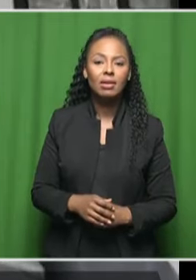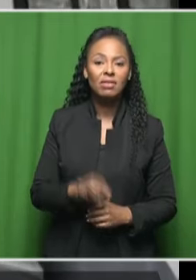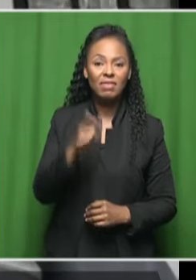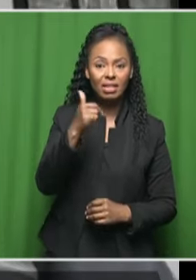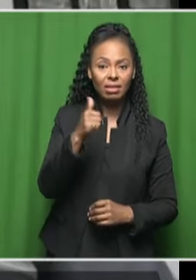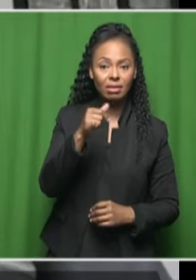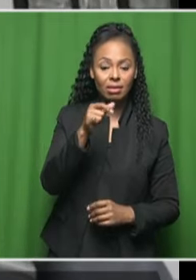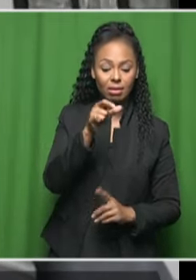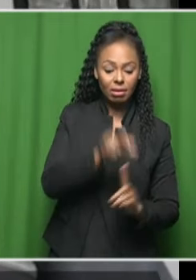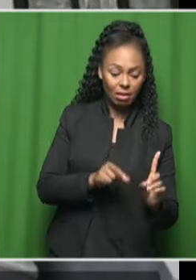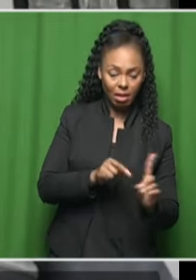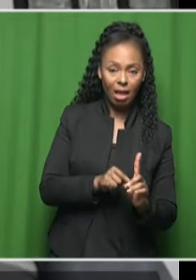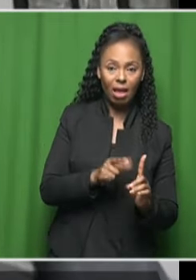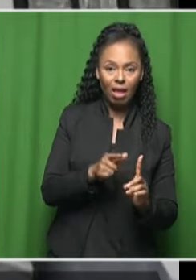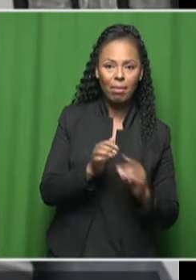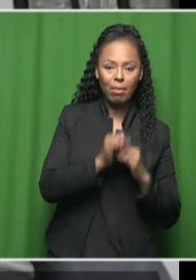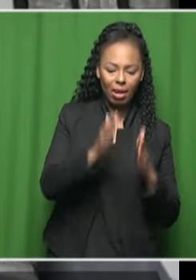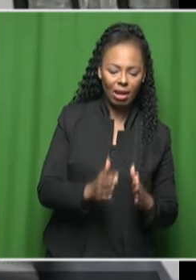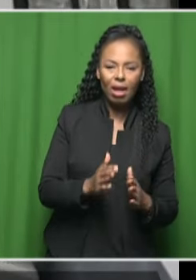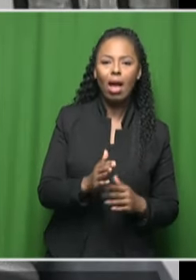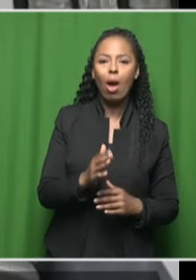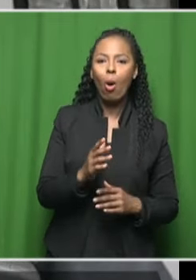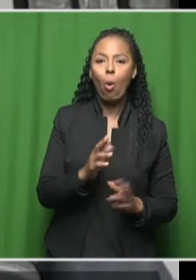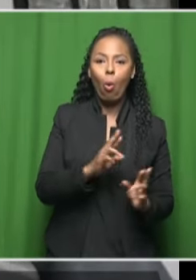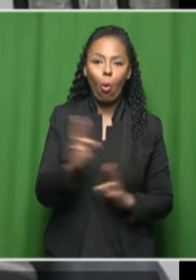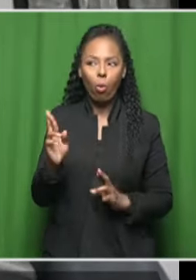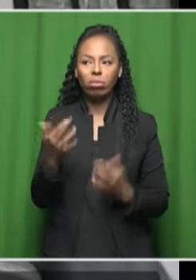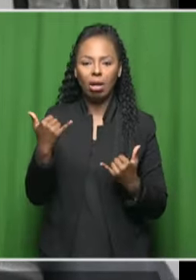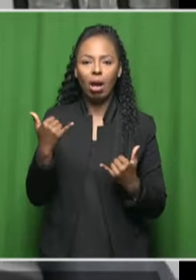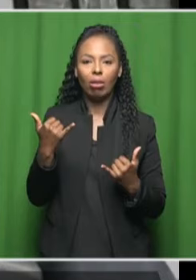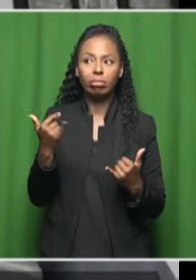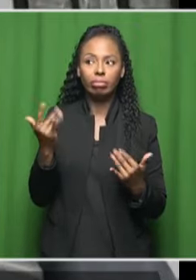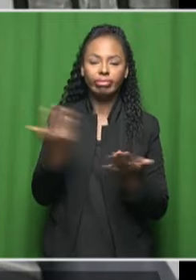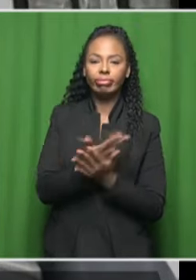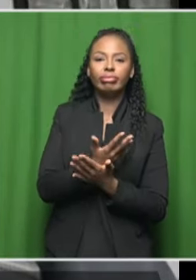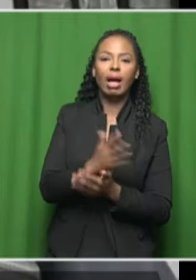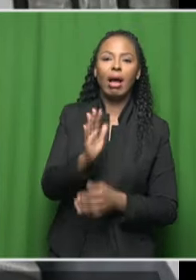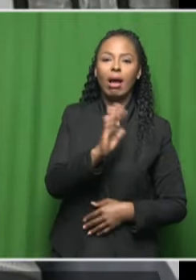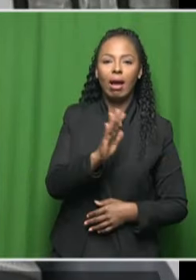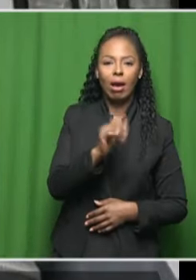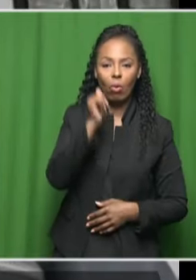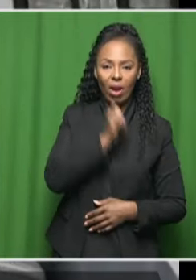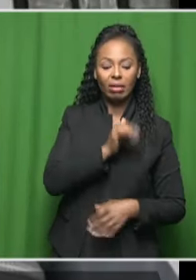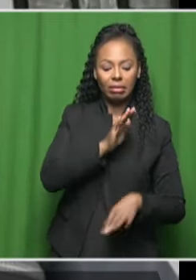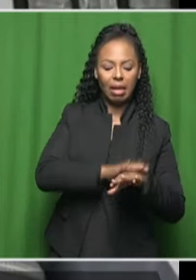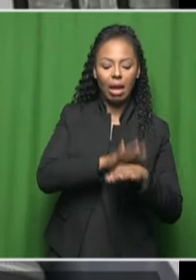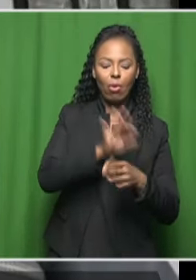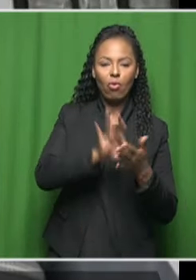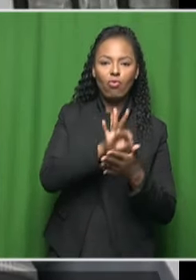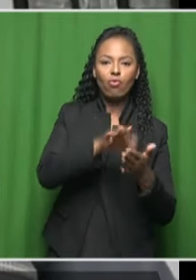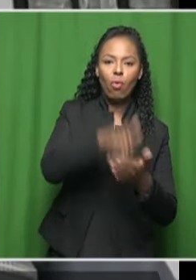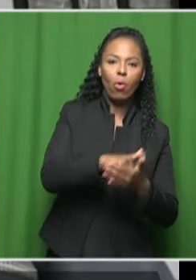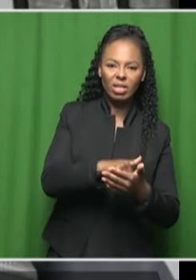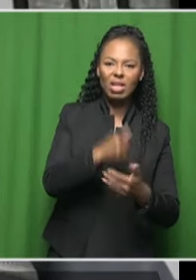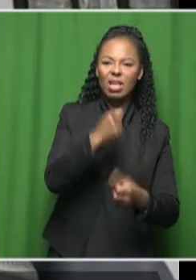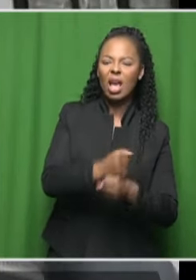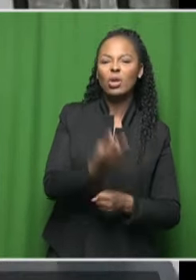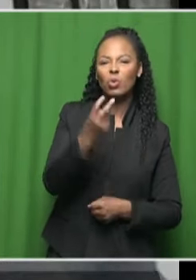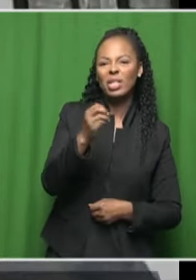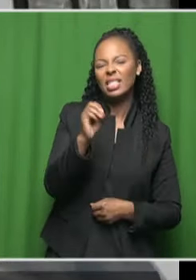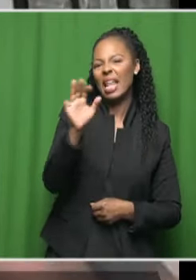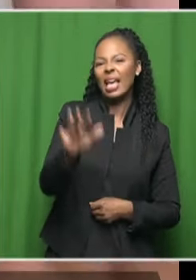leader does not suffer much in terms of voting compared to the last time, to the 2019